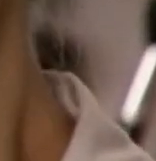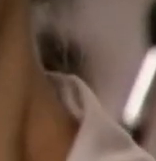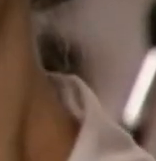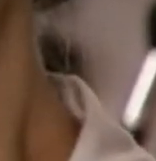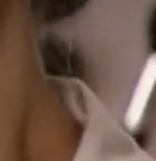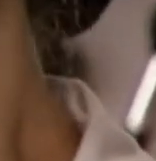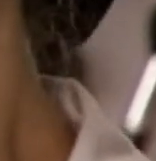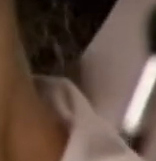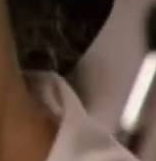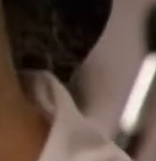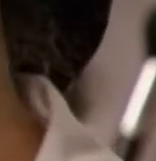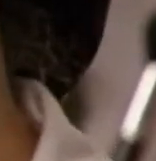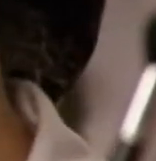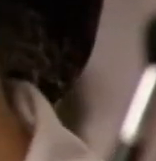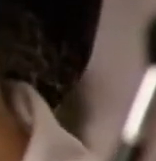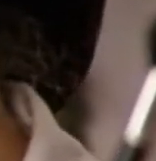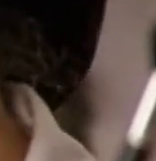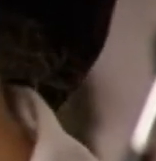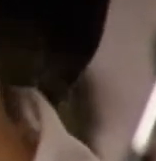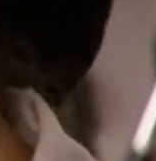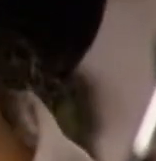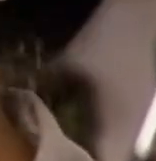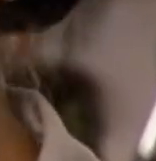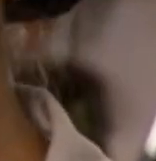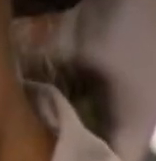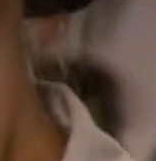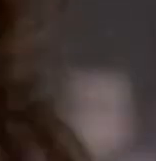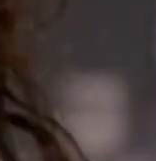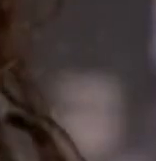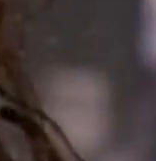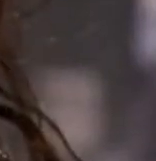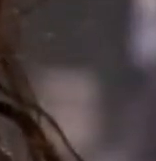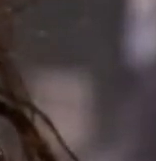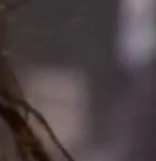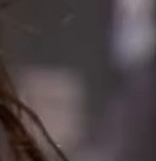Forget about that love because it cannot happen.